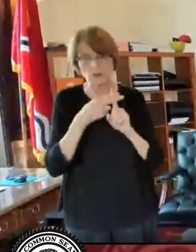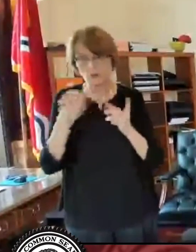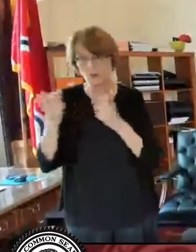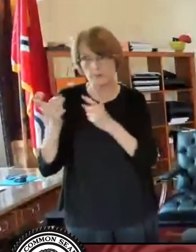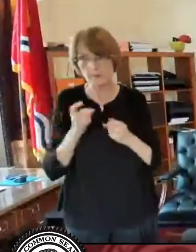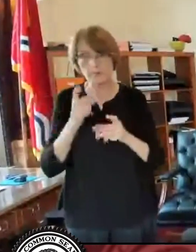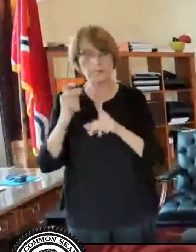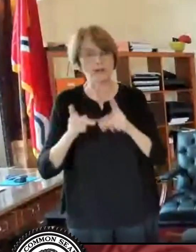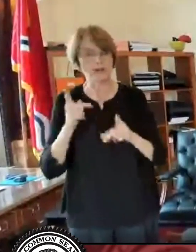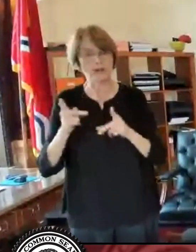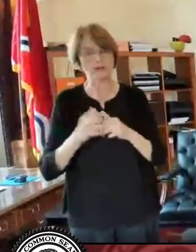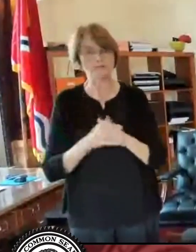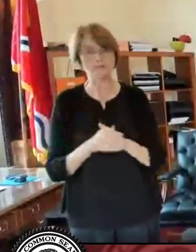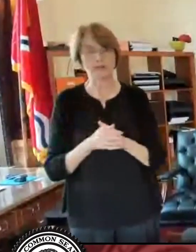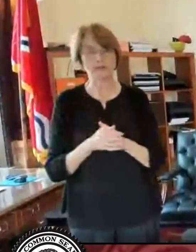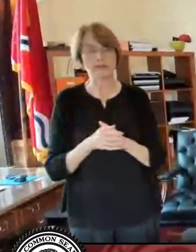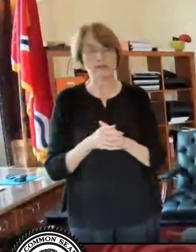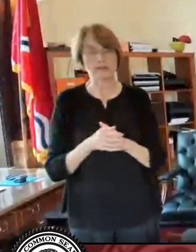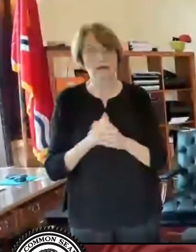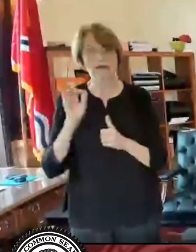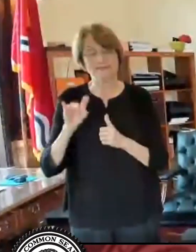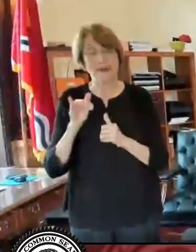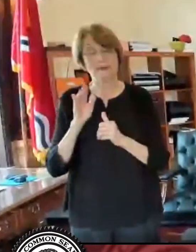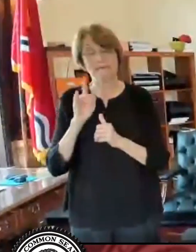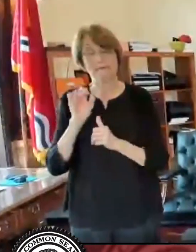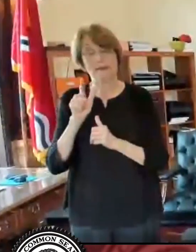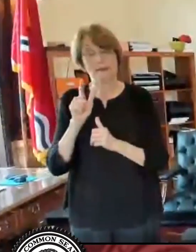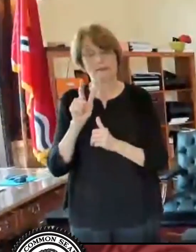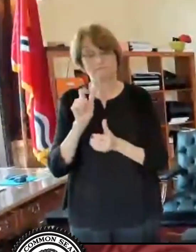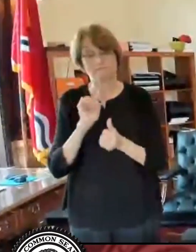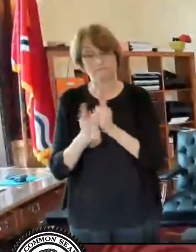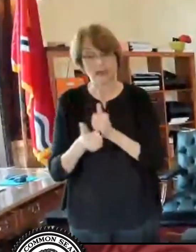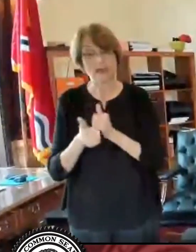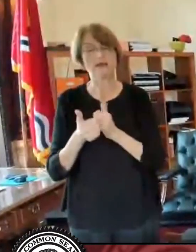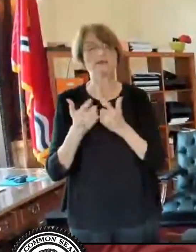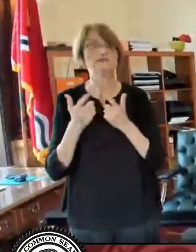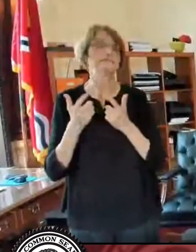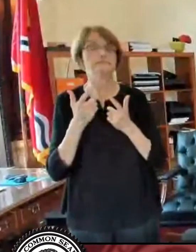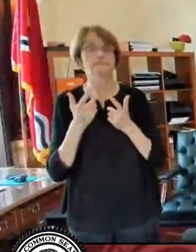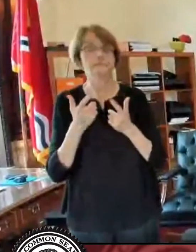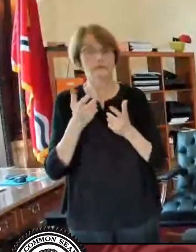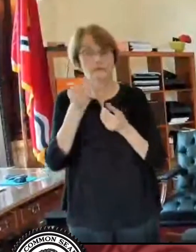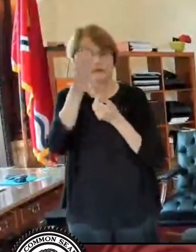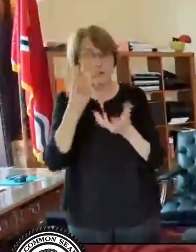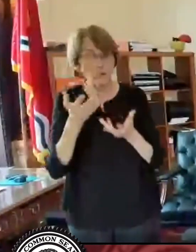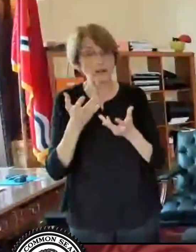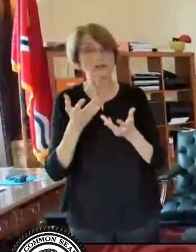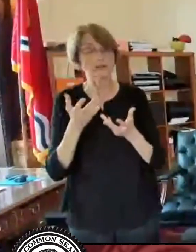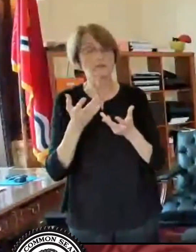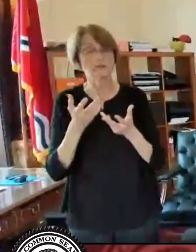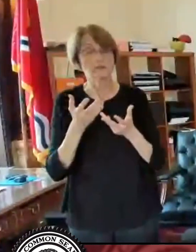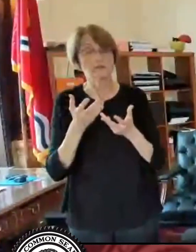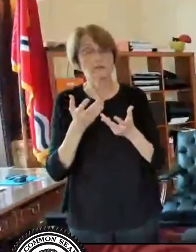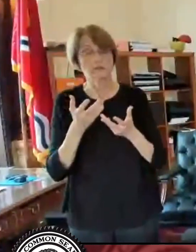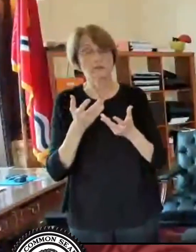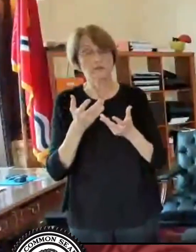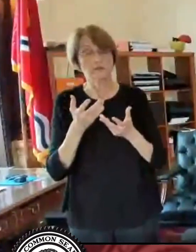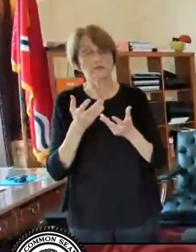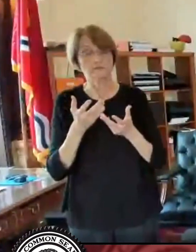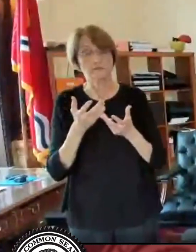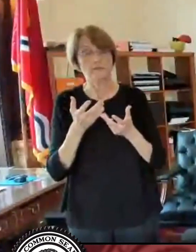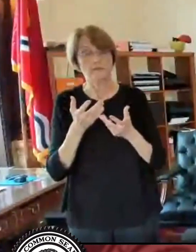It allows officers who work there now, by the way, this is for police officers,